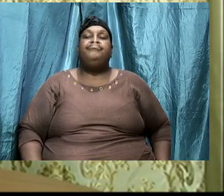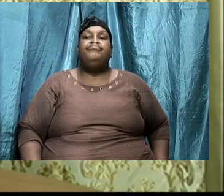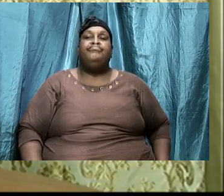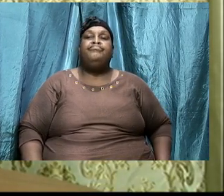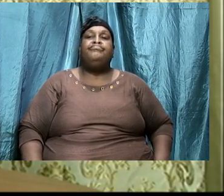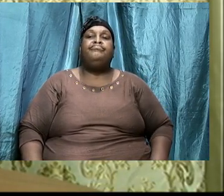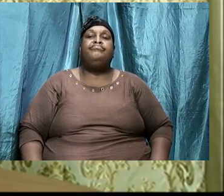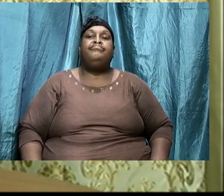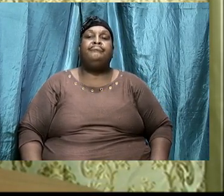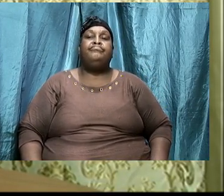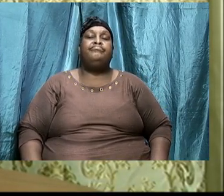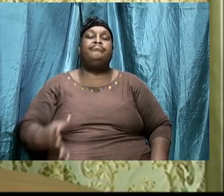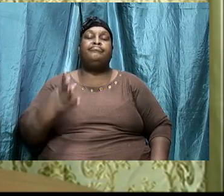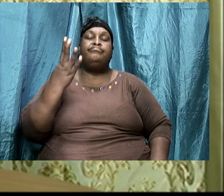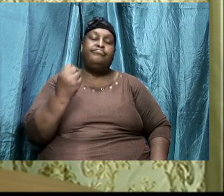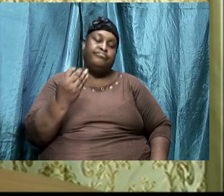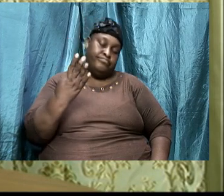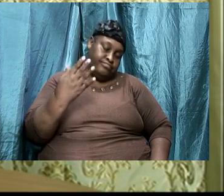15